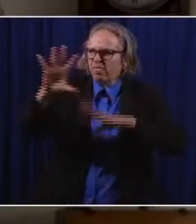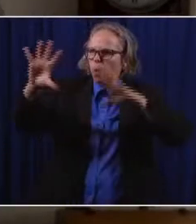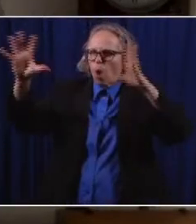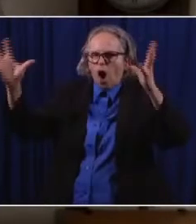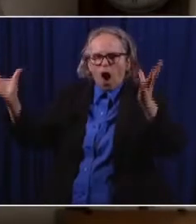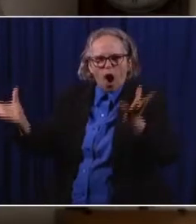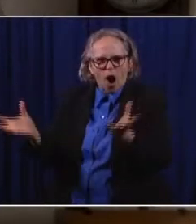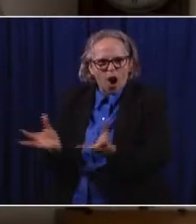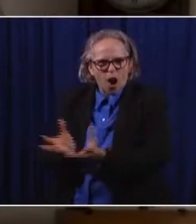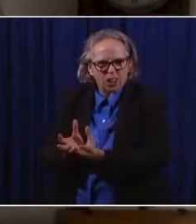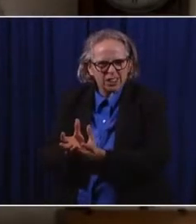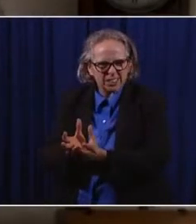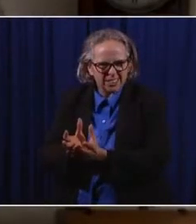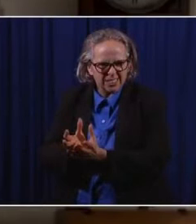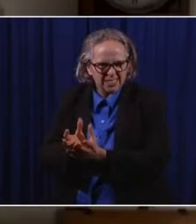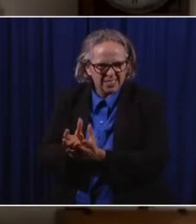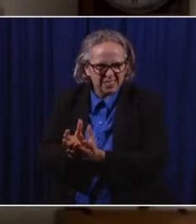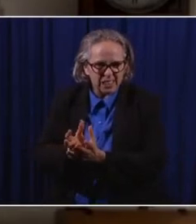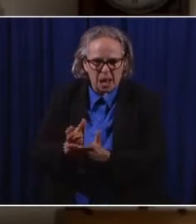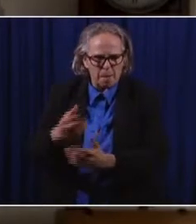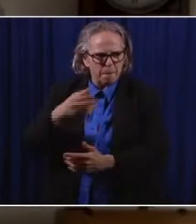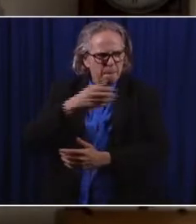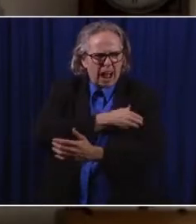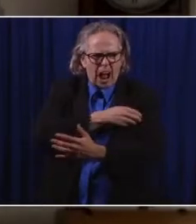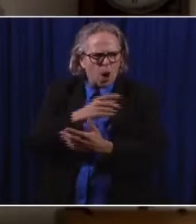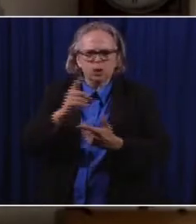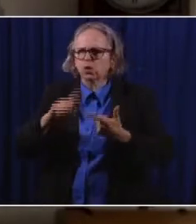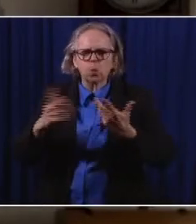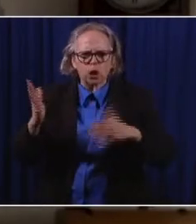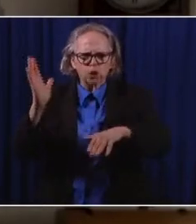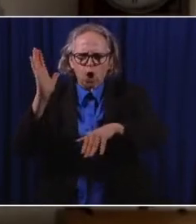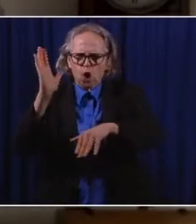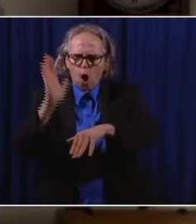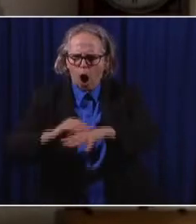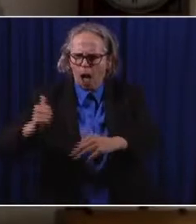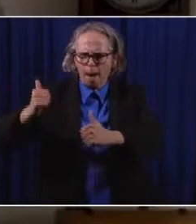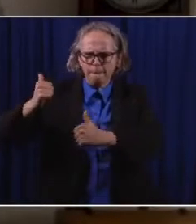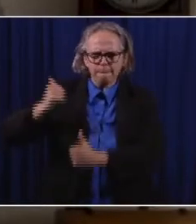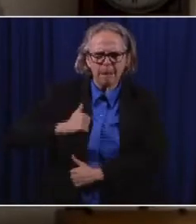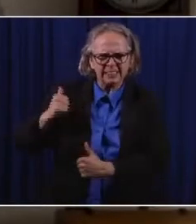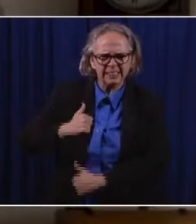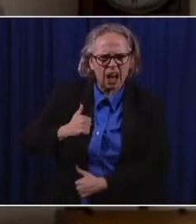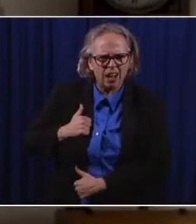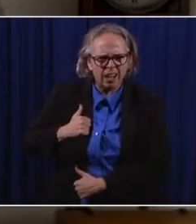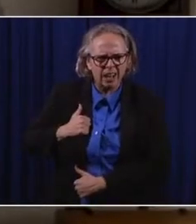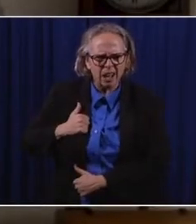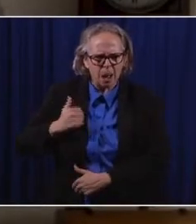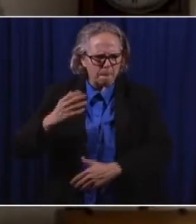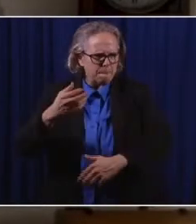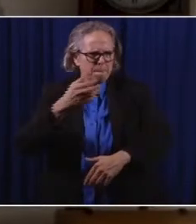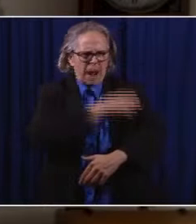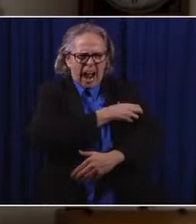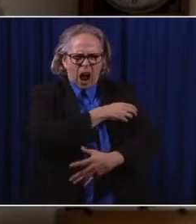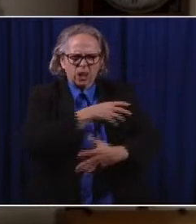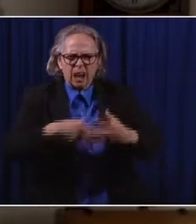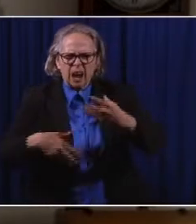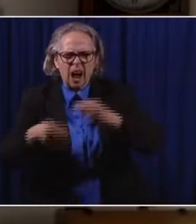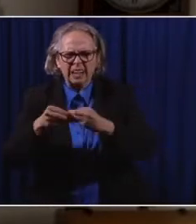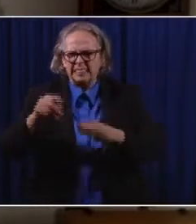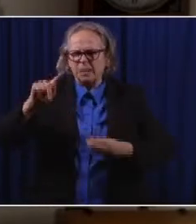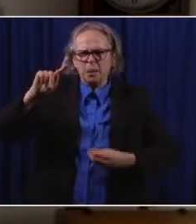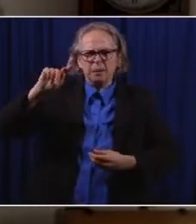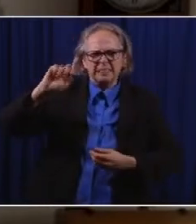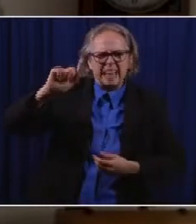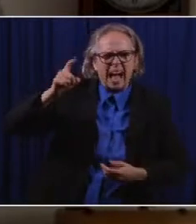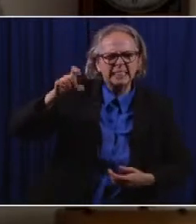kill or be killed, the power to tax and destroy, the power to create and the responsibility to